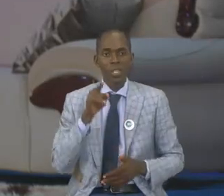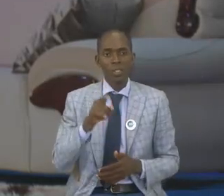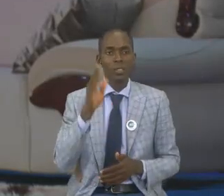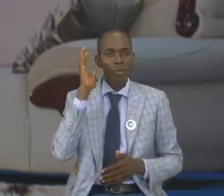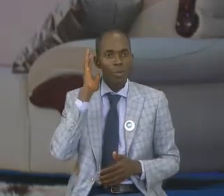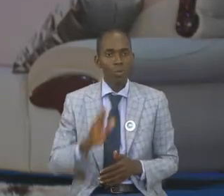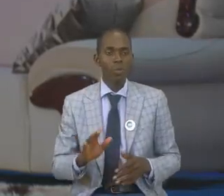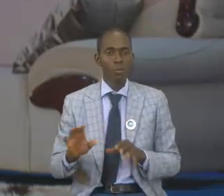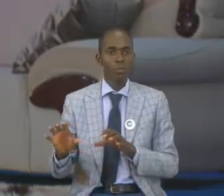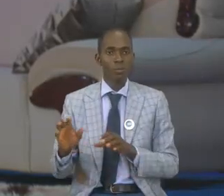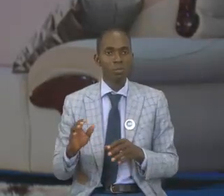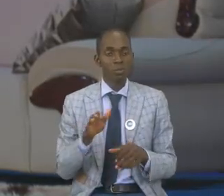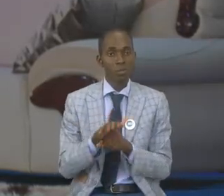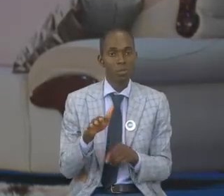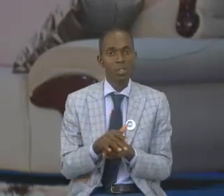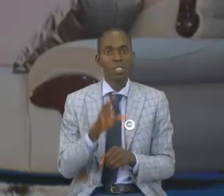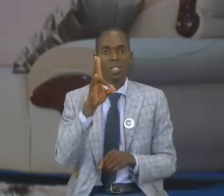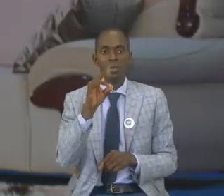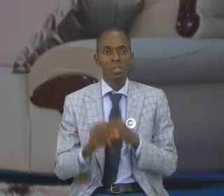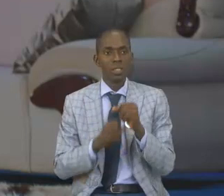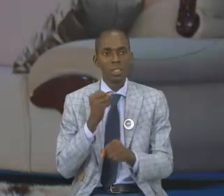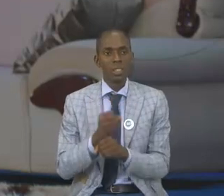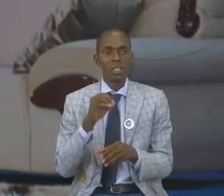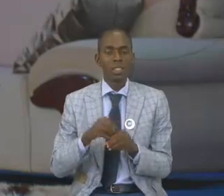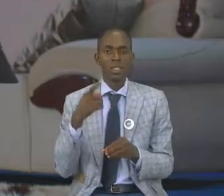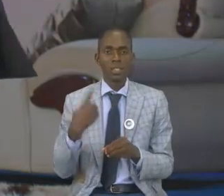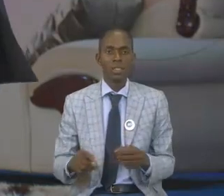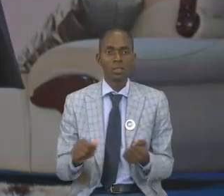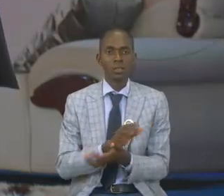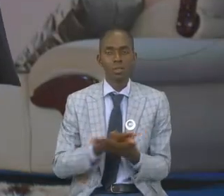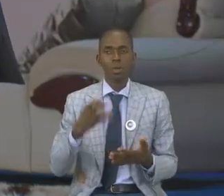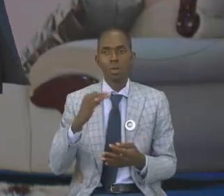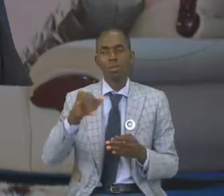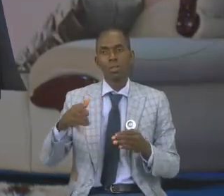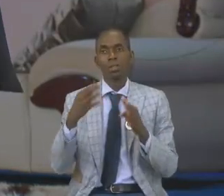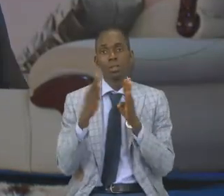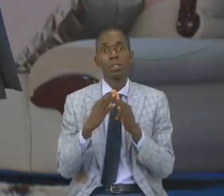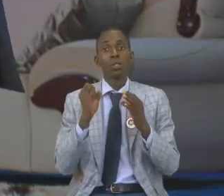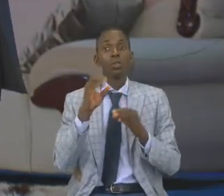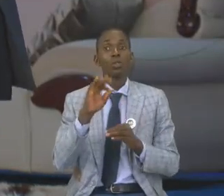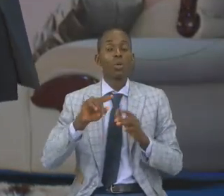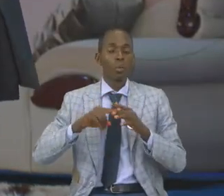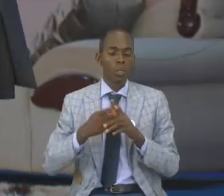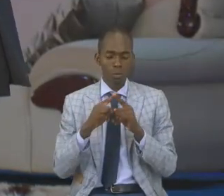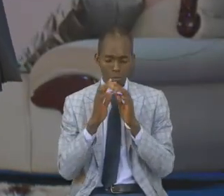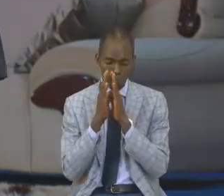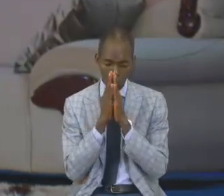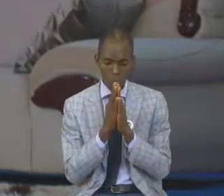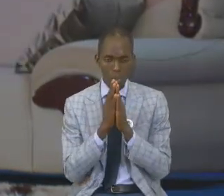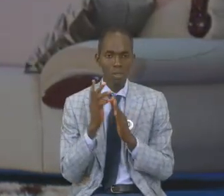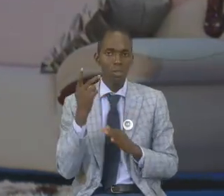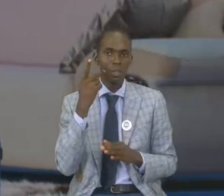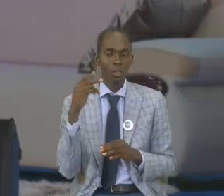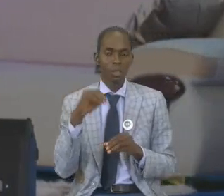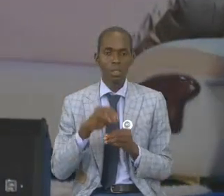70 years in the desolations of Jerusalem. So he began to pray. Let's look at chapter